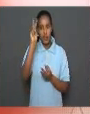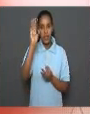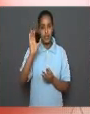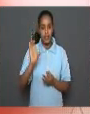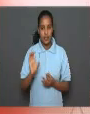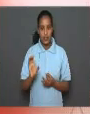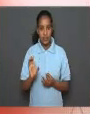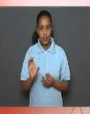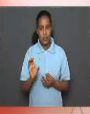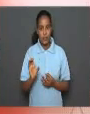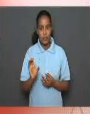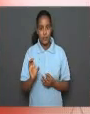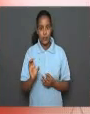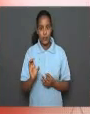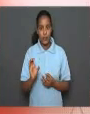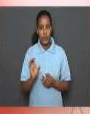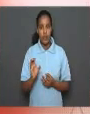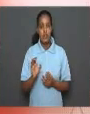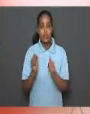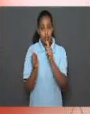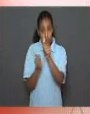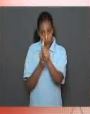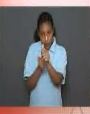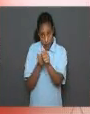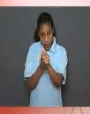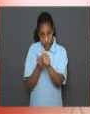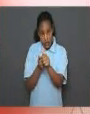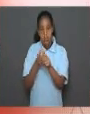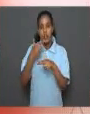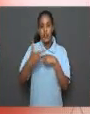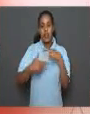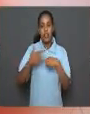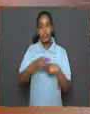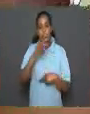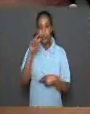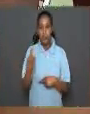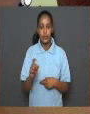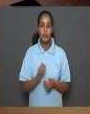Kc, for the following reaction.